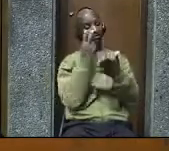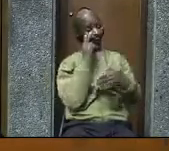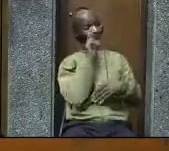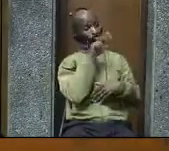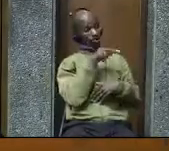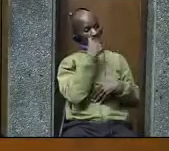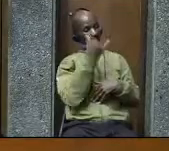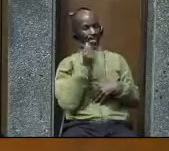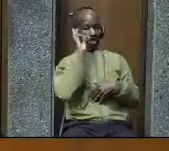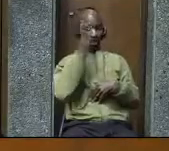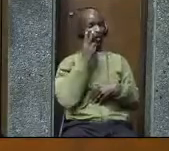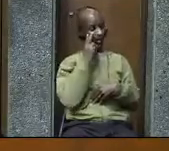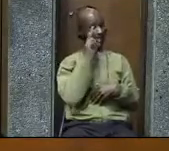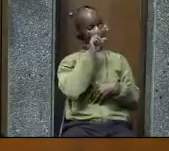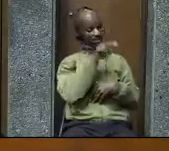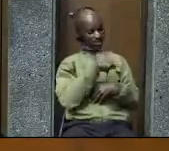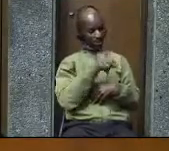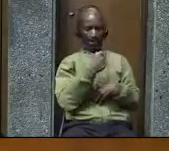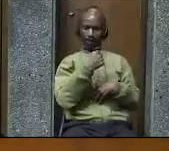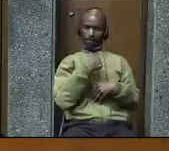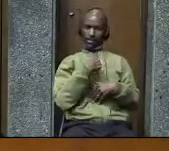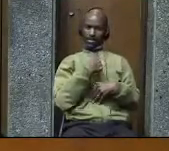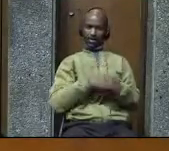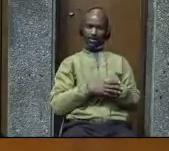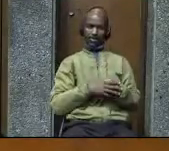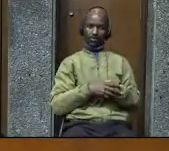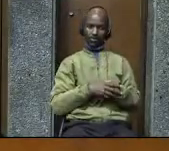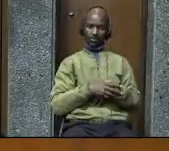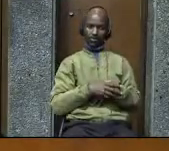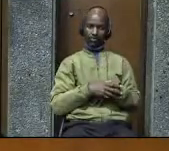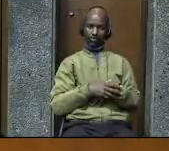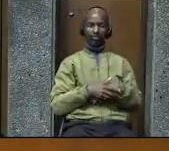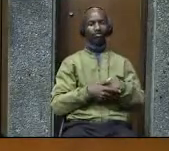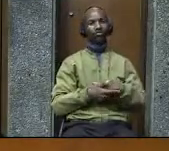them, you will see what is